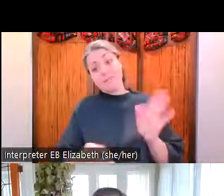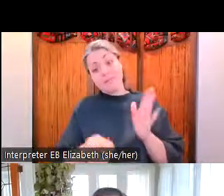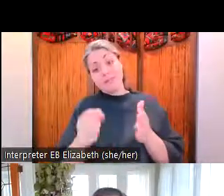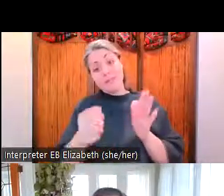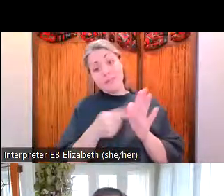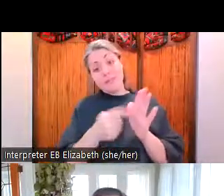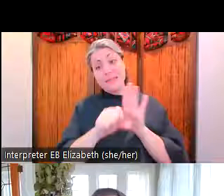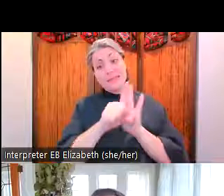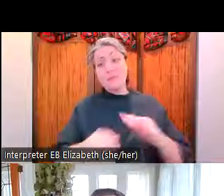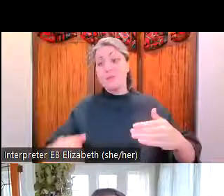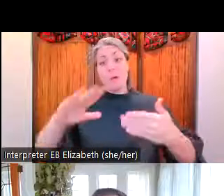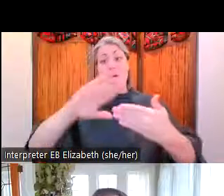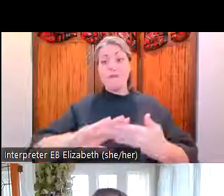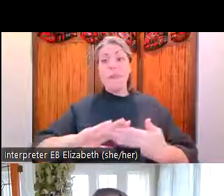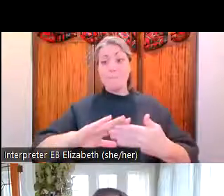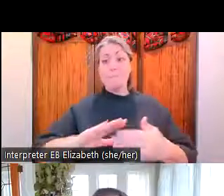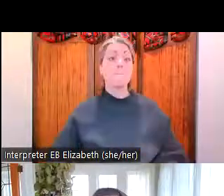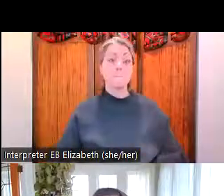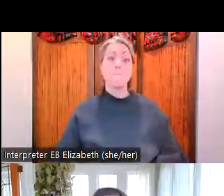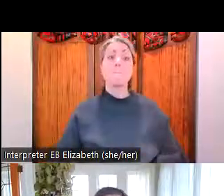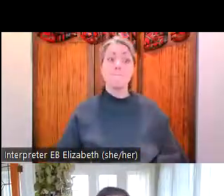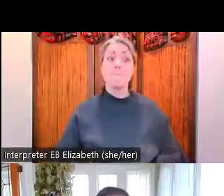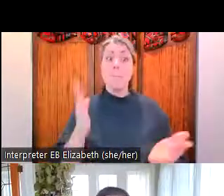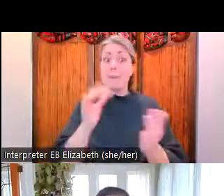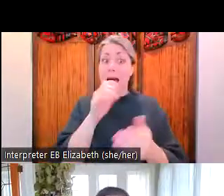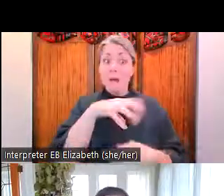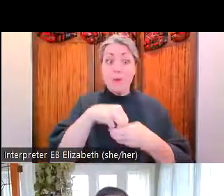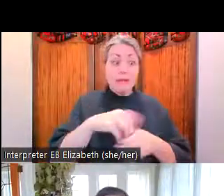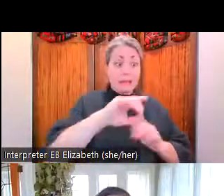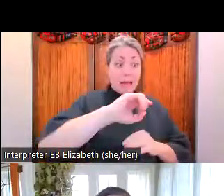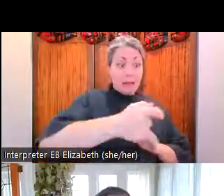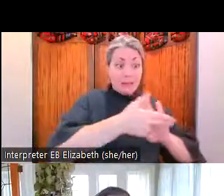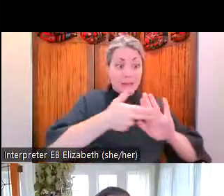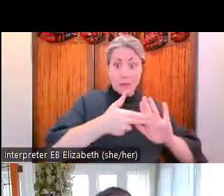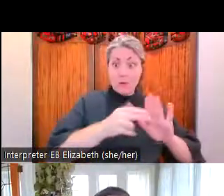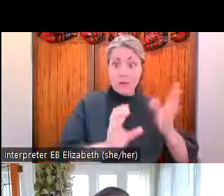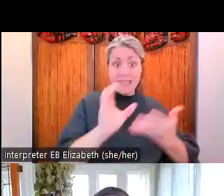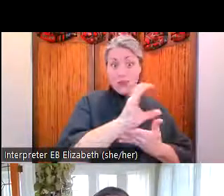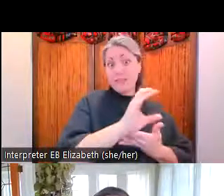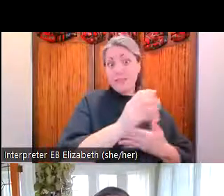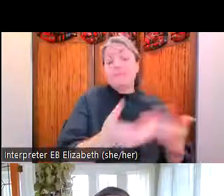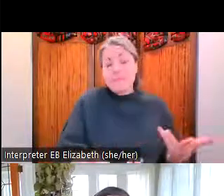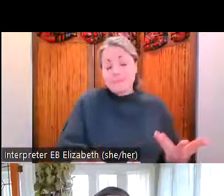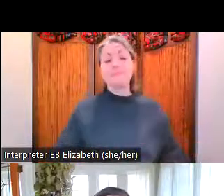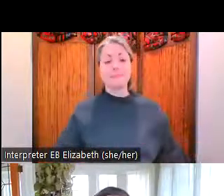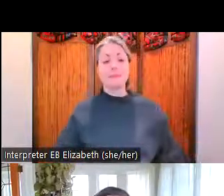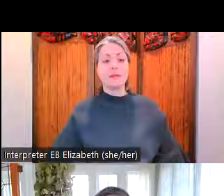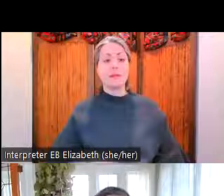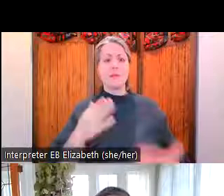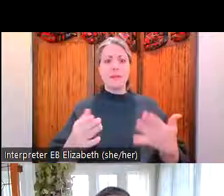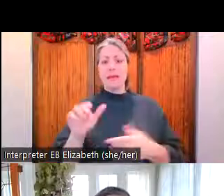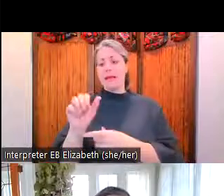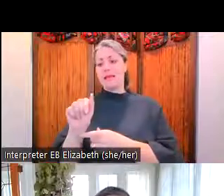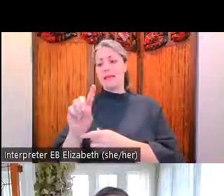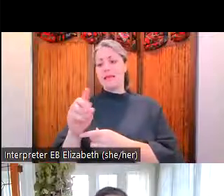maybe in some of the diagnostic criteria for one or the other. In other words, for example, we might see sensory issues in ADHD